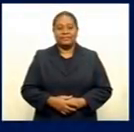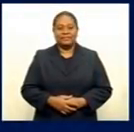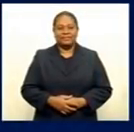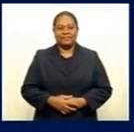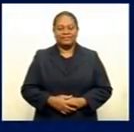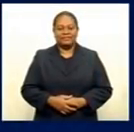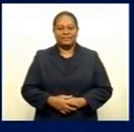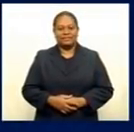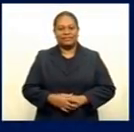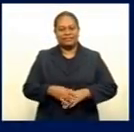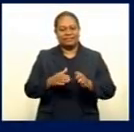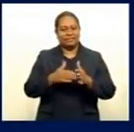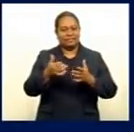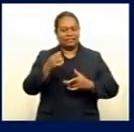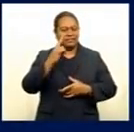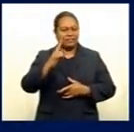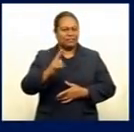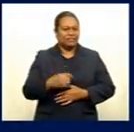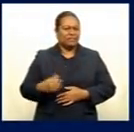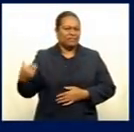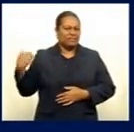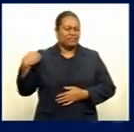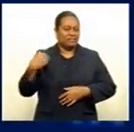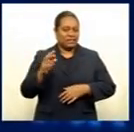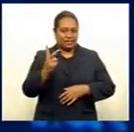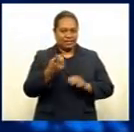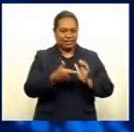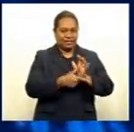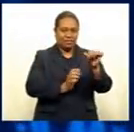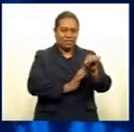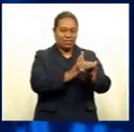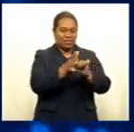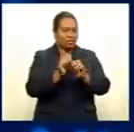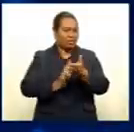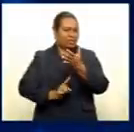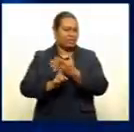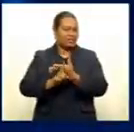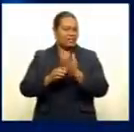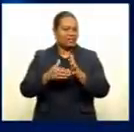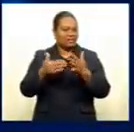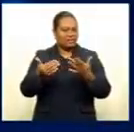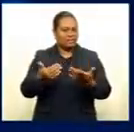The recent spike in infections due to the second wave of COVID-19 impedes confidence and